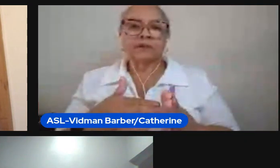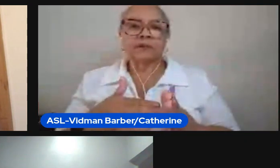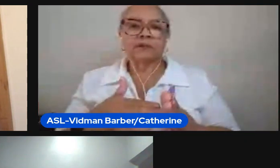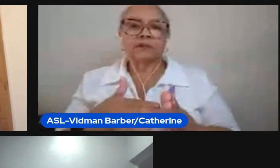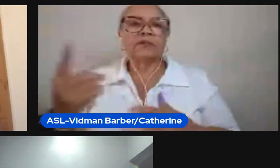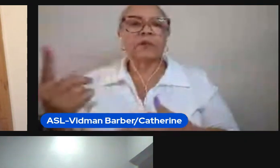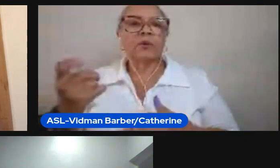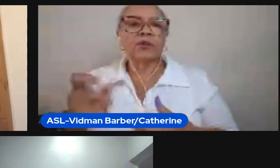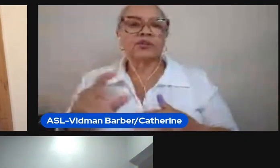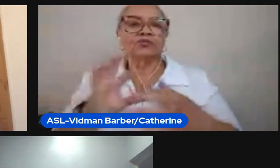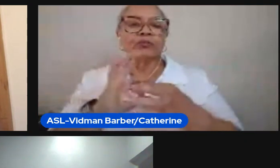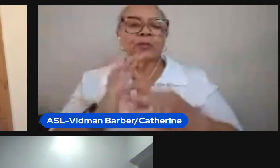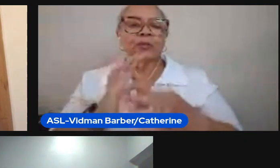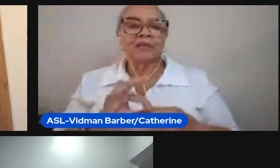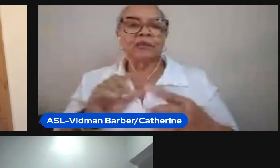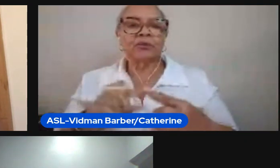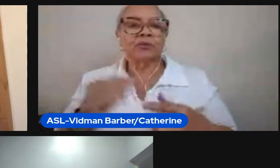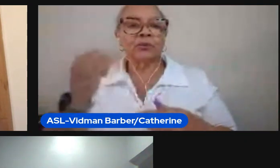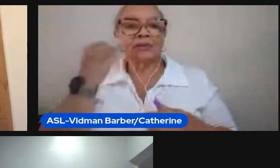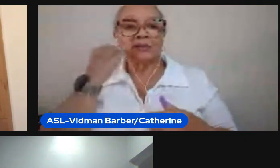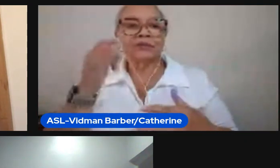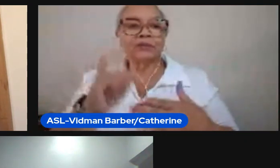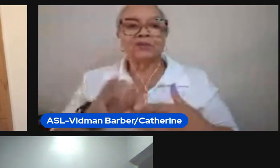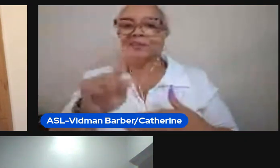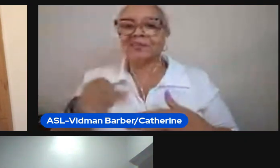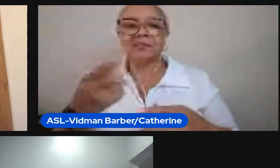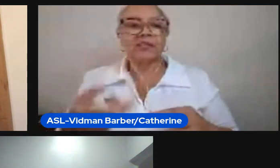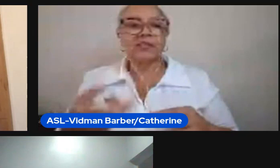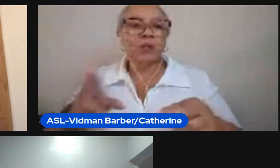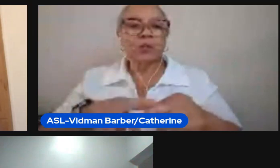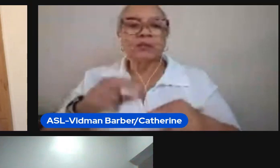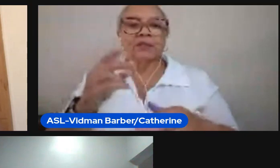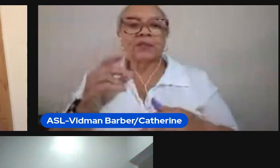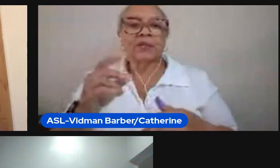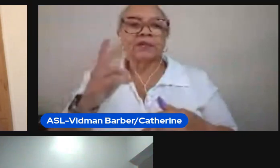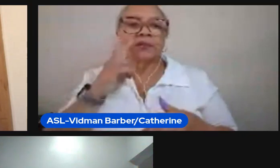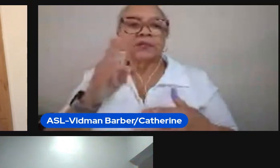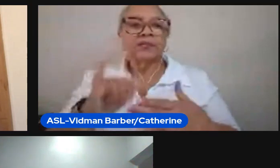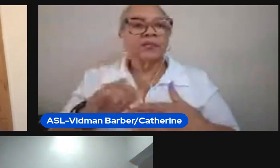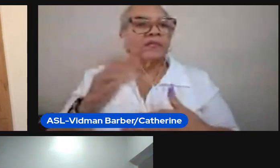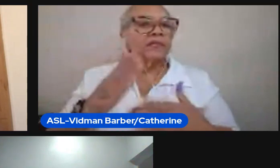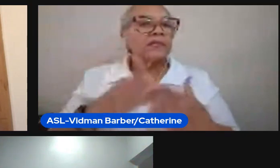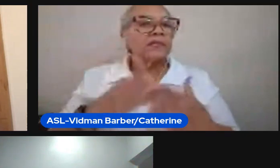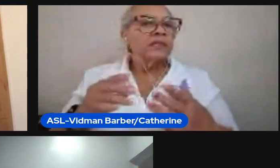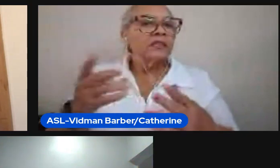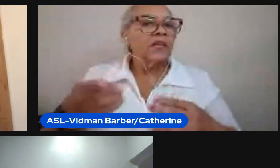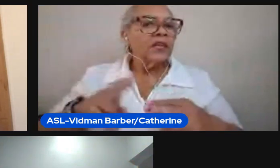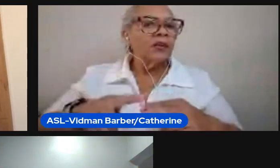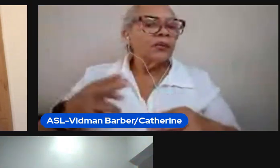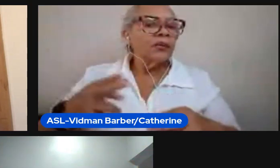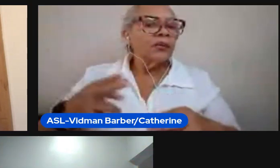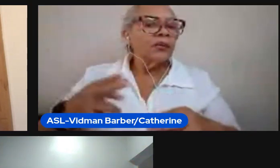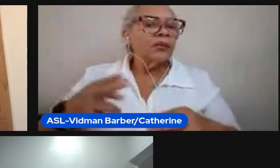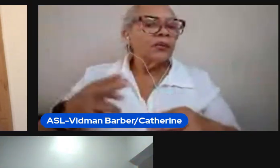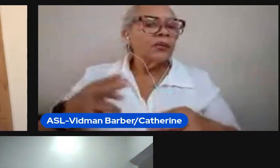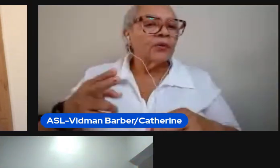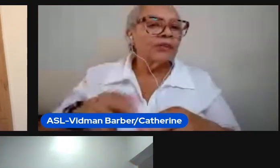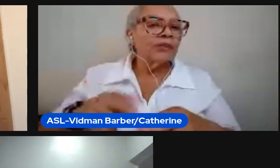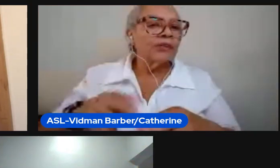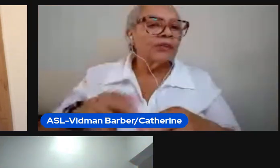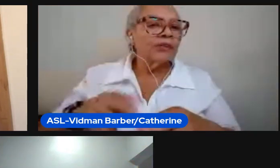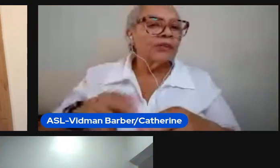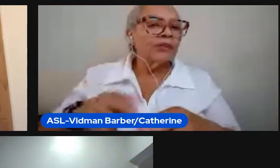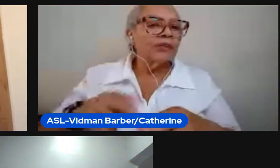question related to whether you see just an increase. Some of the findings you see are just an increase in cell abundance or the change